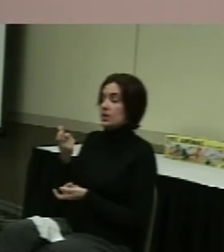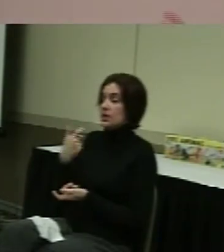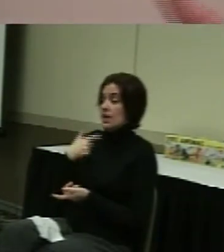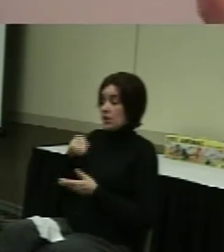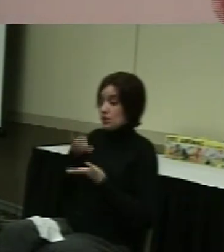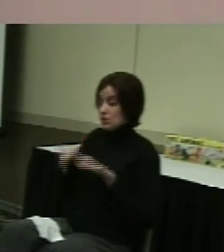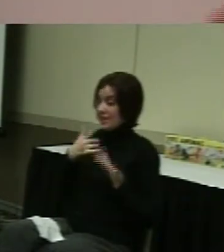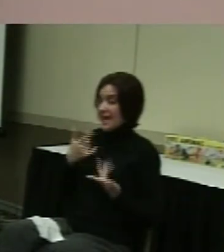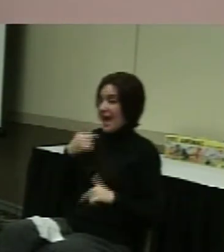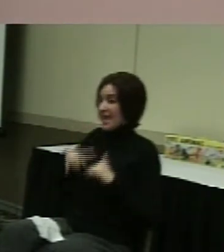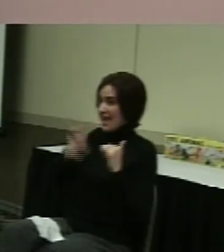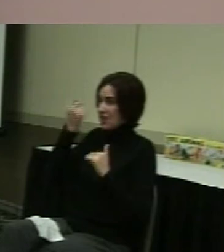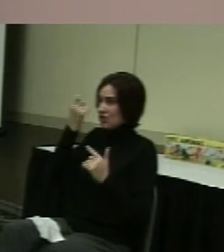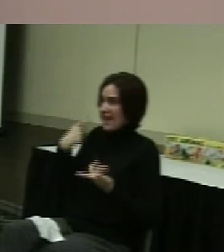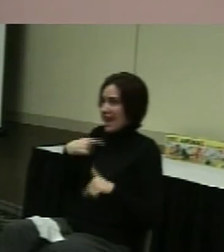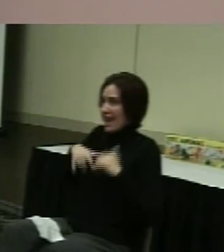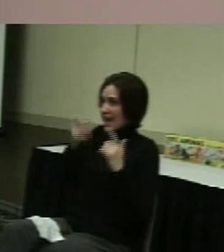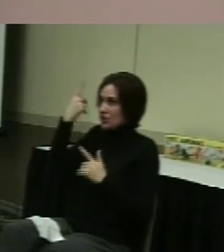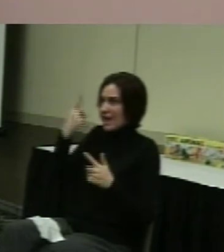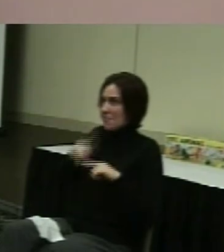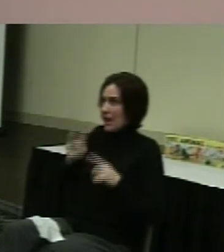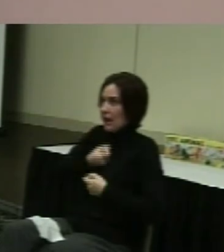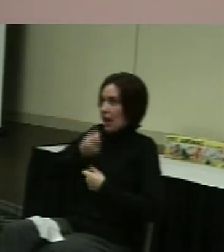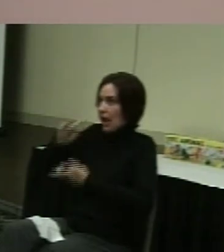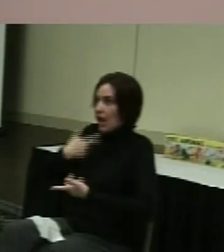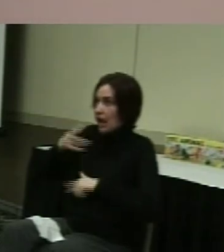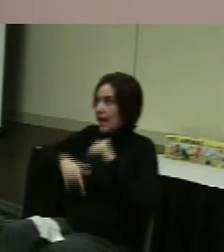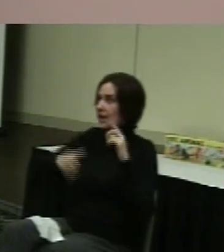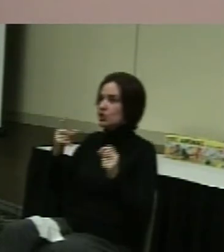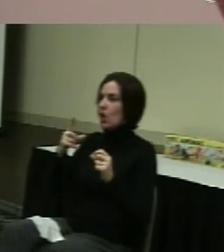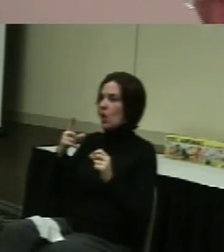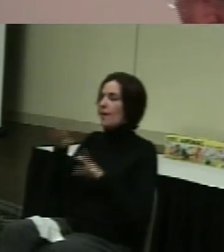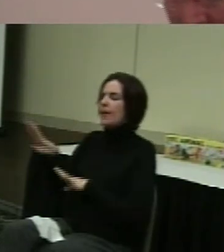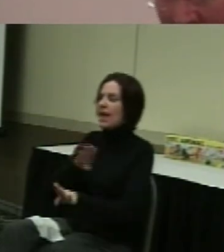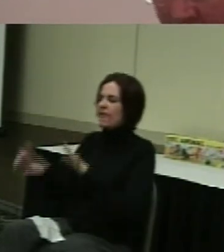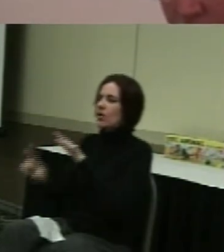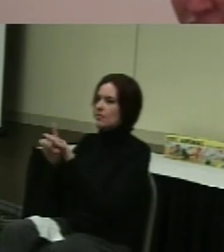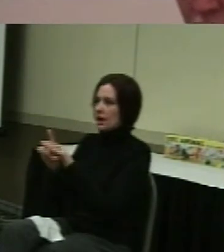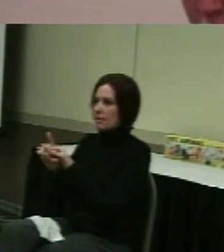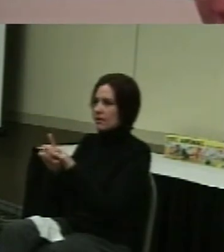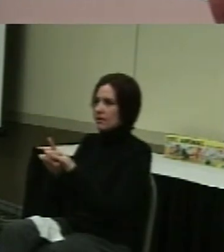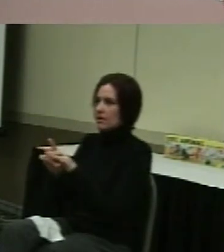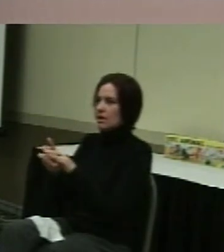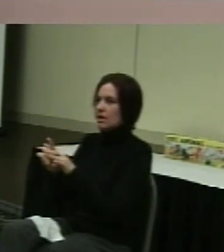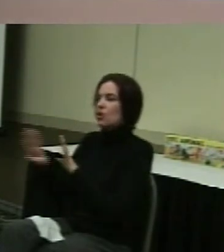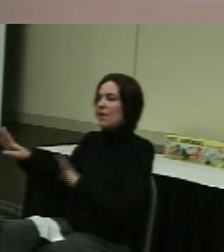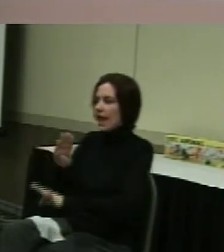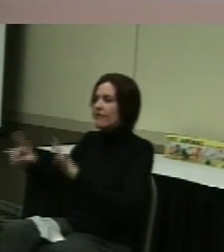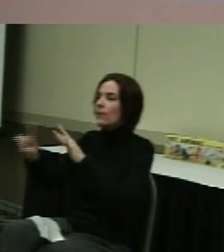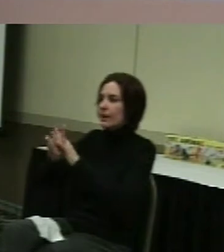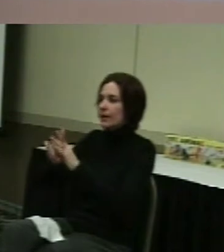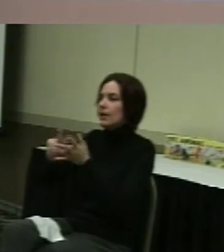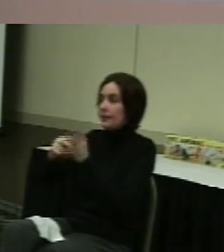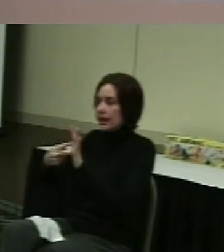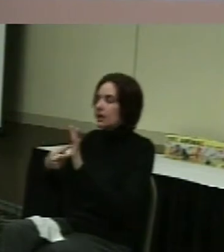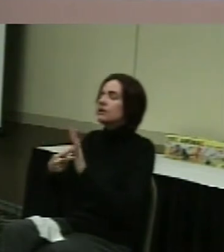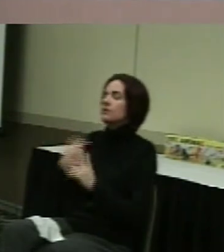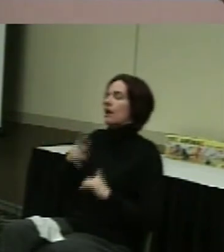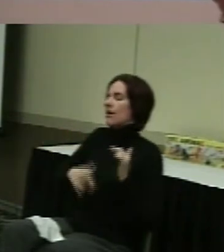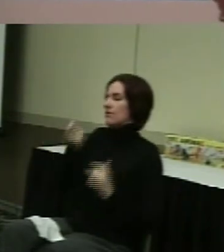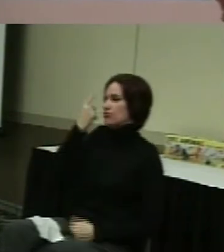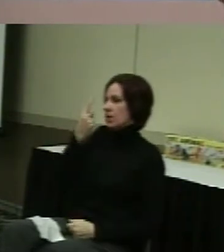help, the child might be doing this behavior. All of those possibilities. So that helps us to understand every behavior